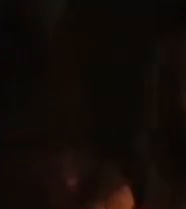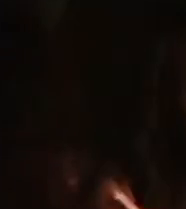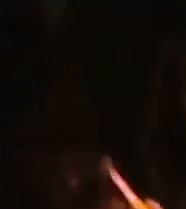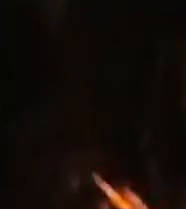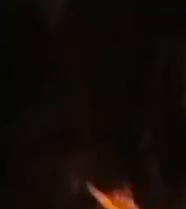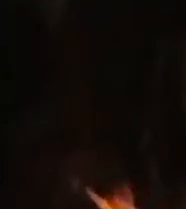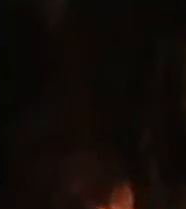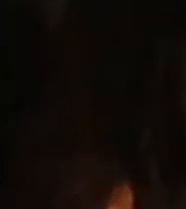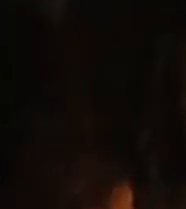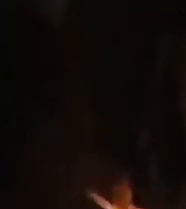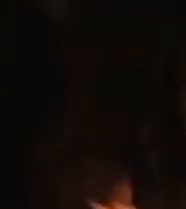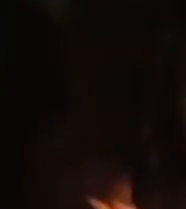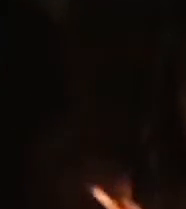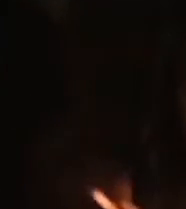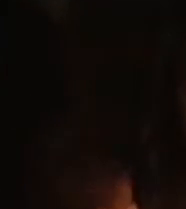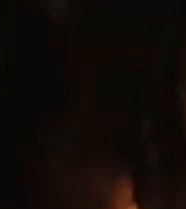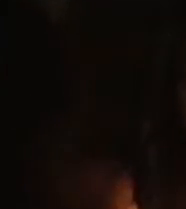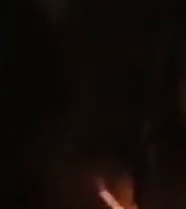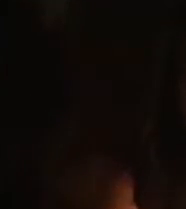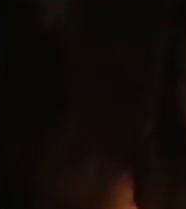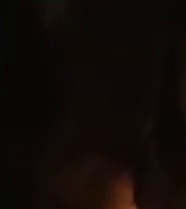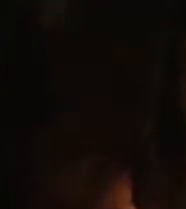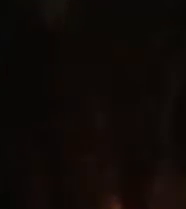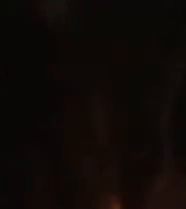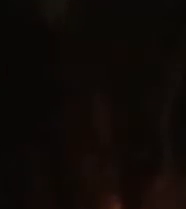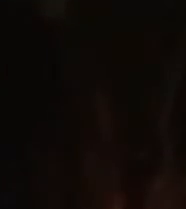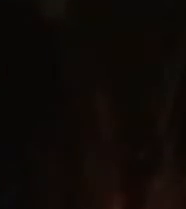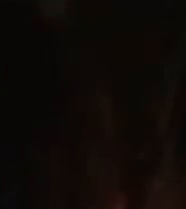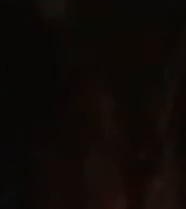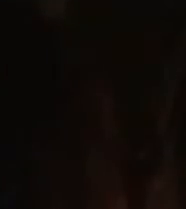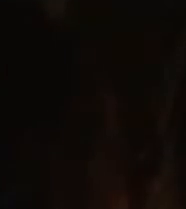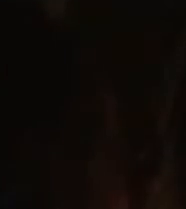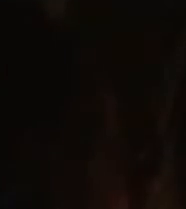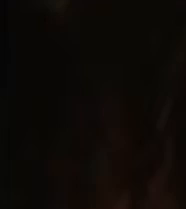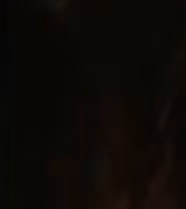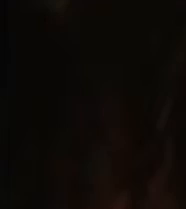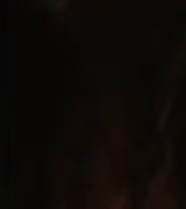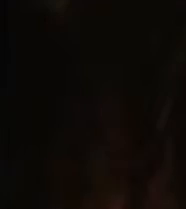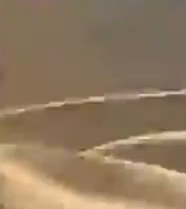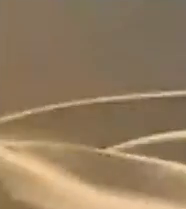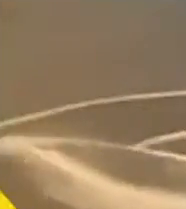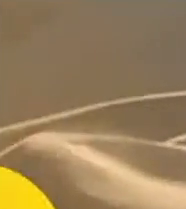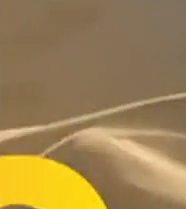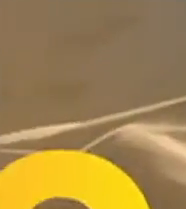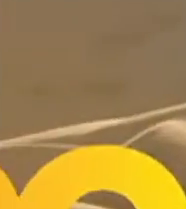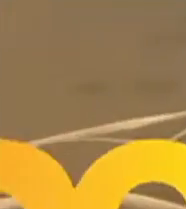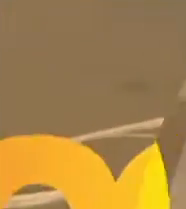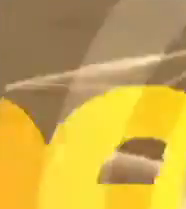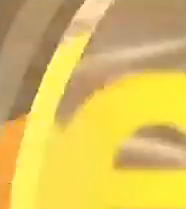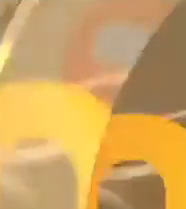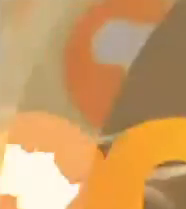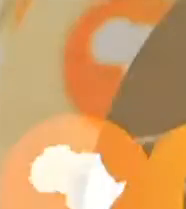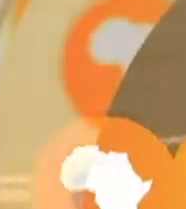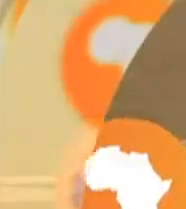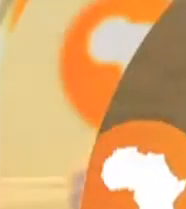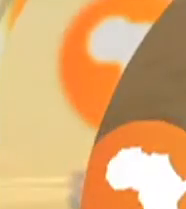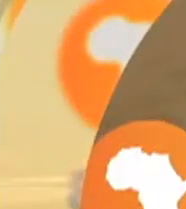hours on One Africa TV. Vote for your favorite music video by SMSing the song's name followed by V10